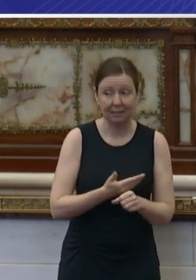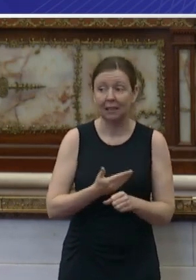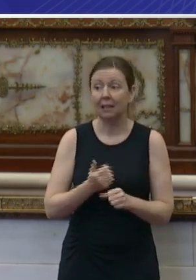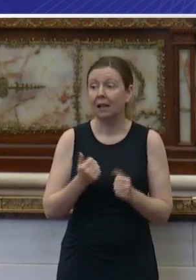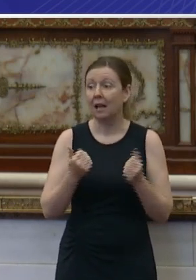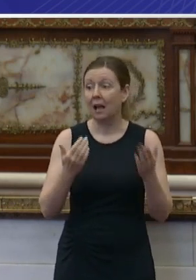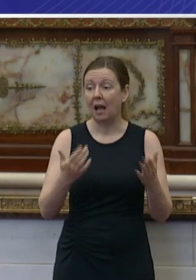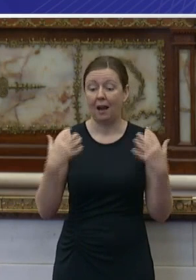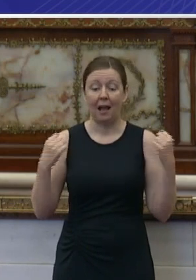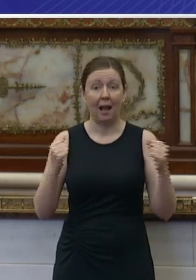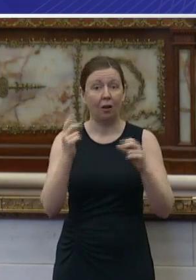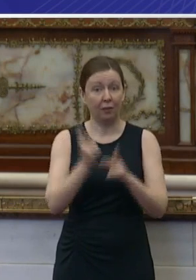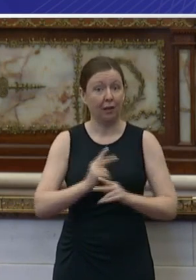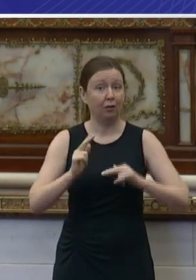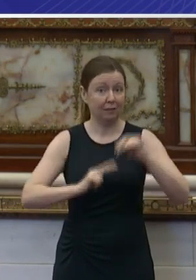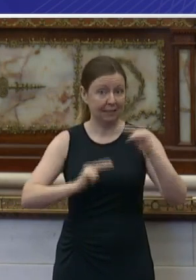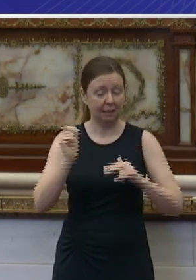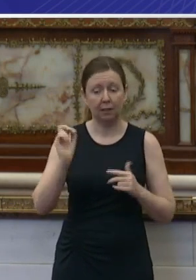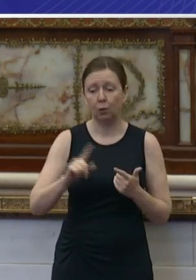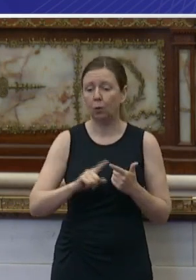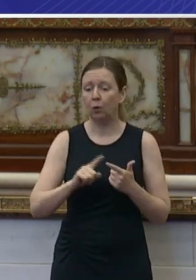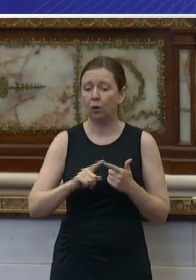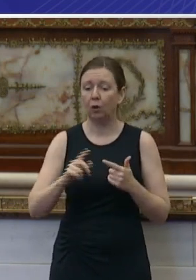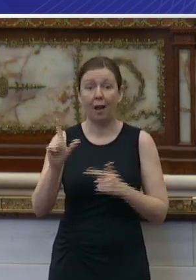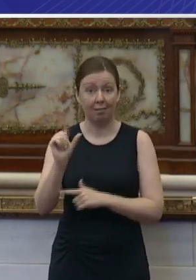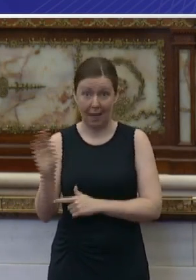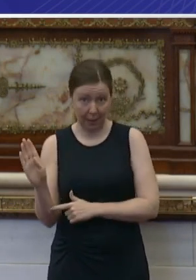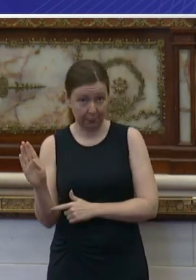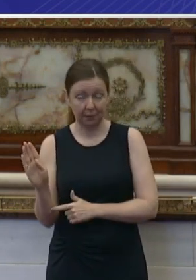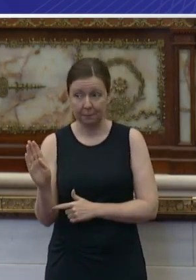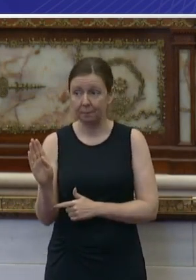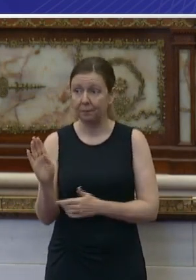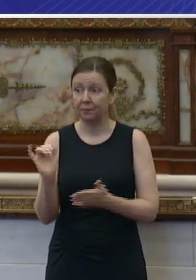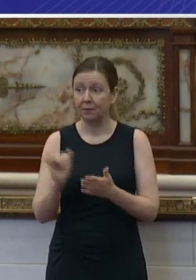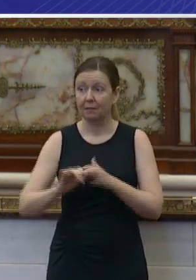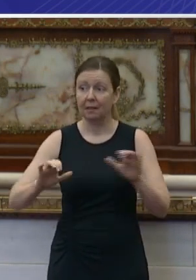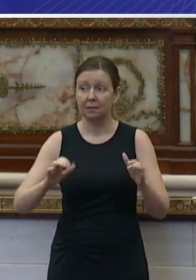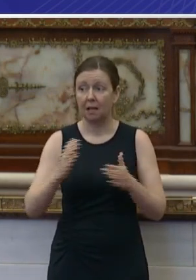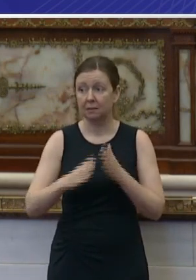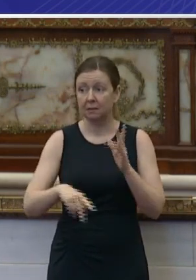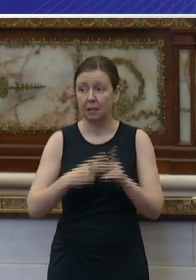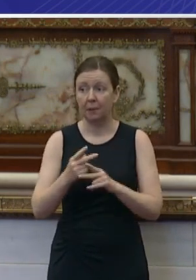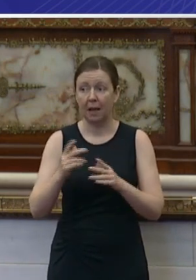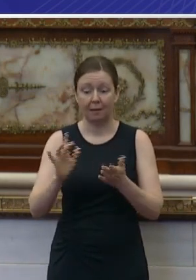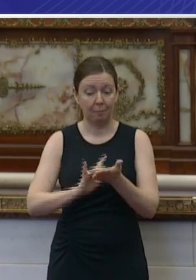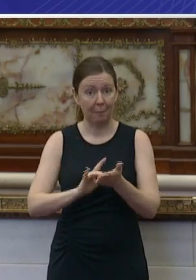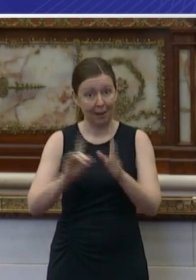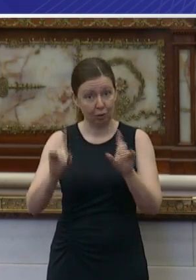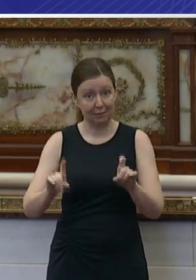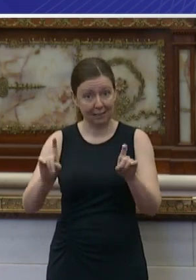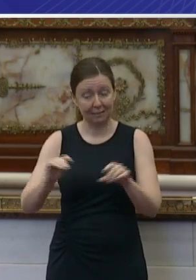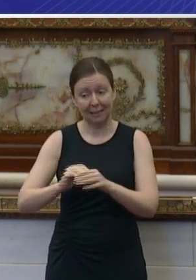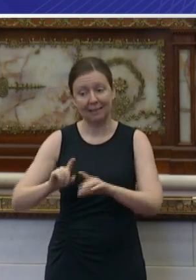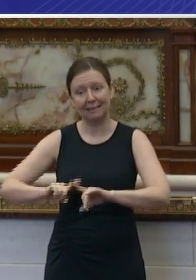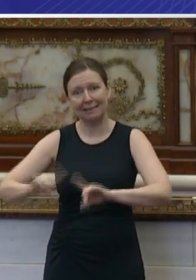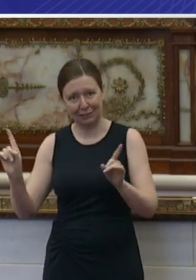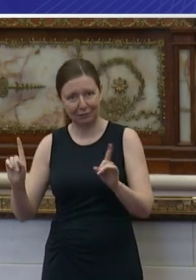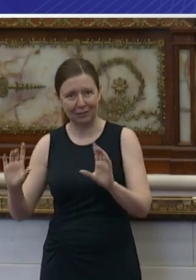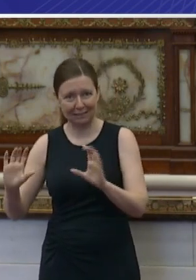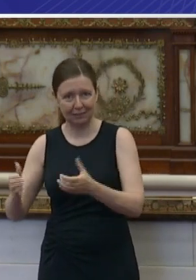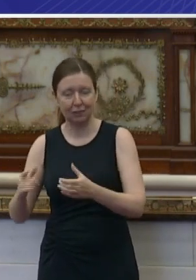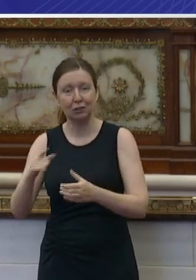at a healthcare facility or even a laboratory that does some sort of medical testing in another division, you